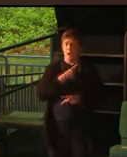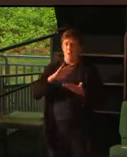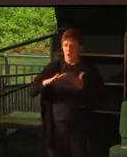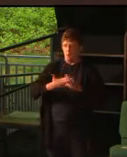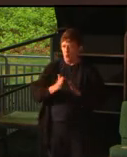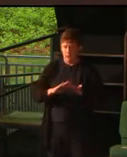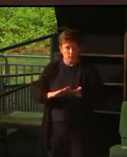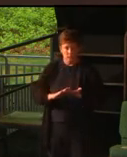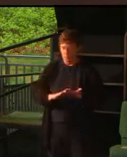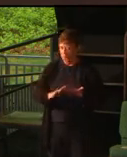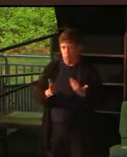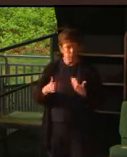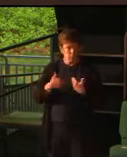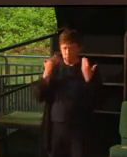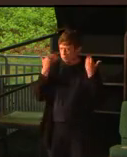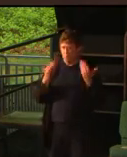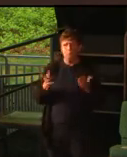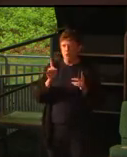flinching.